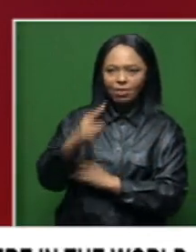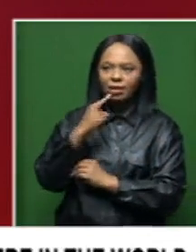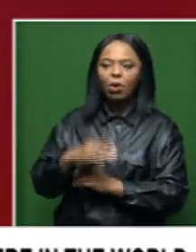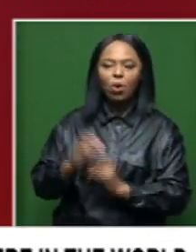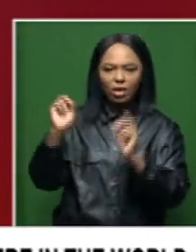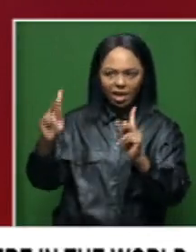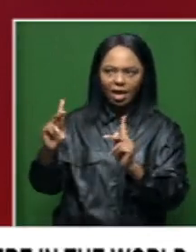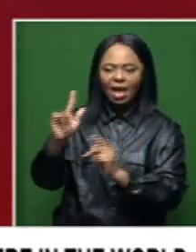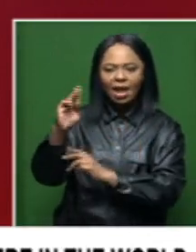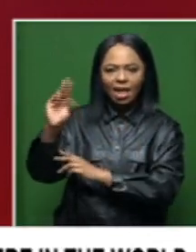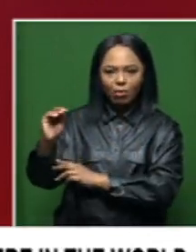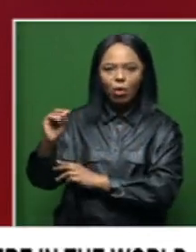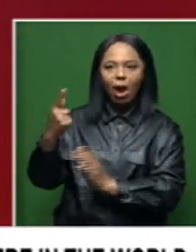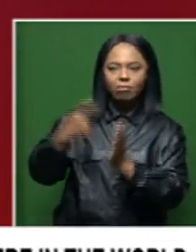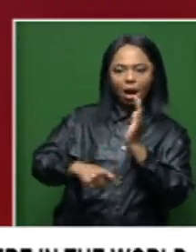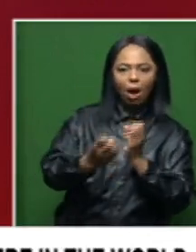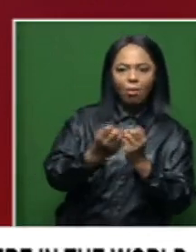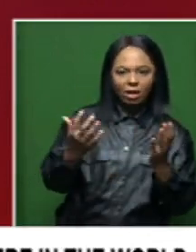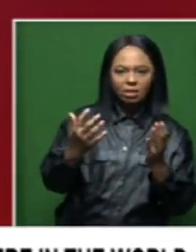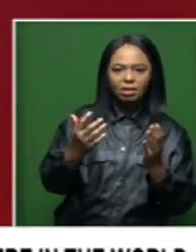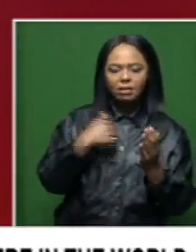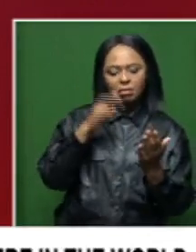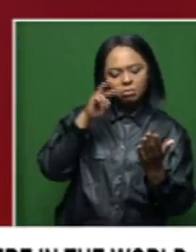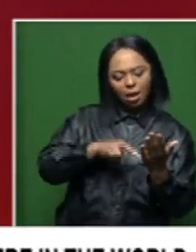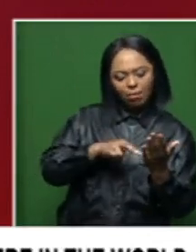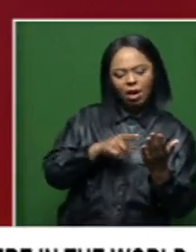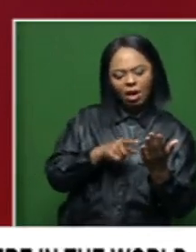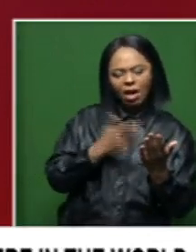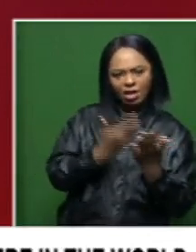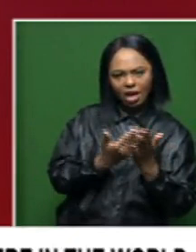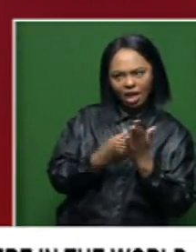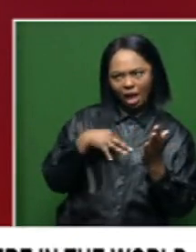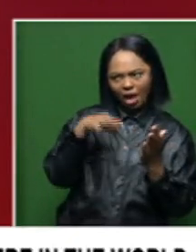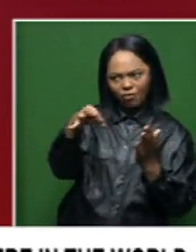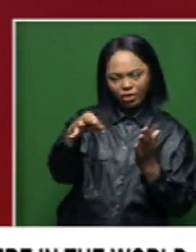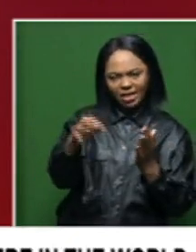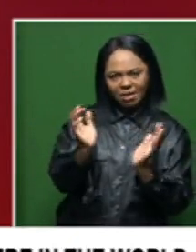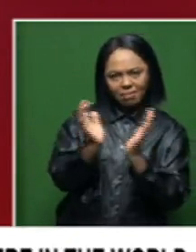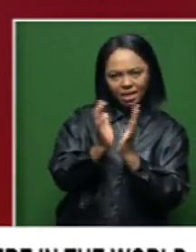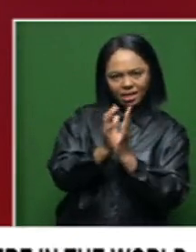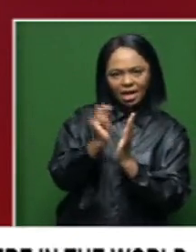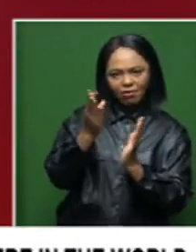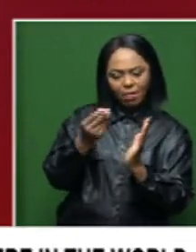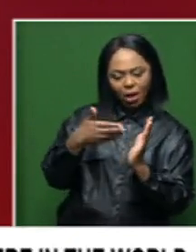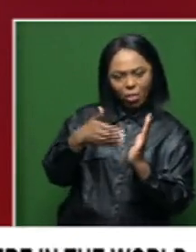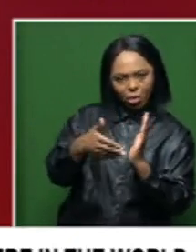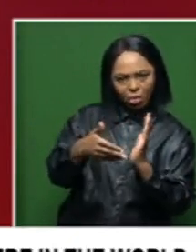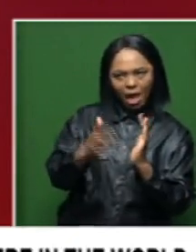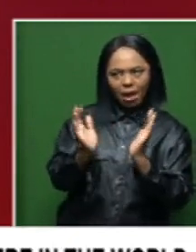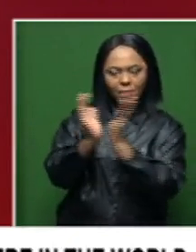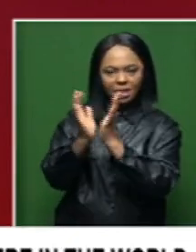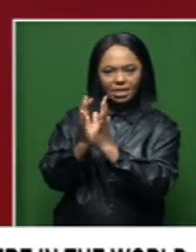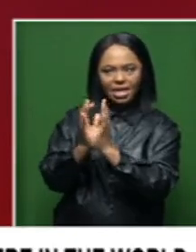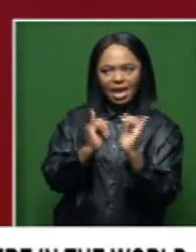much. It checks my wallet on the app. Do I have the amount? Can I afford the meeting? If I don't have the amount, the meeting invite